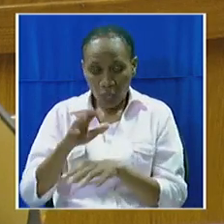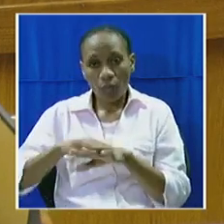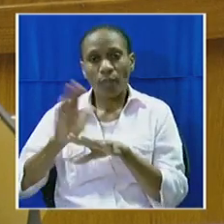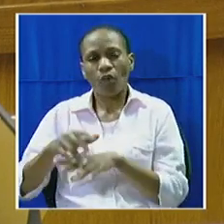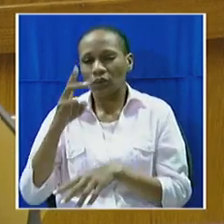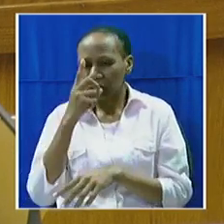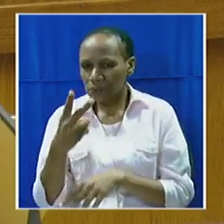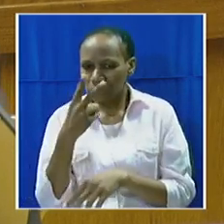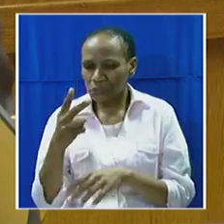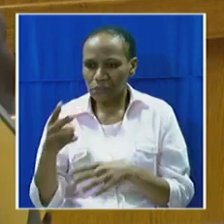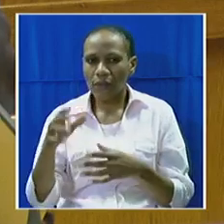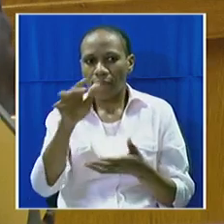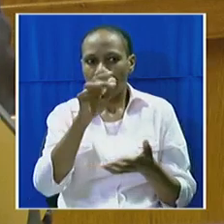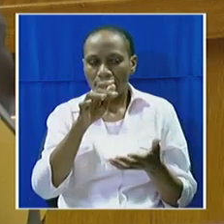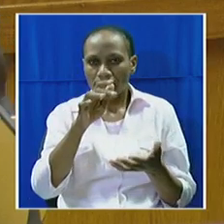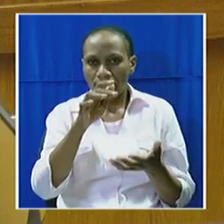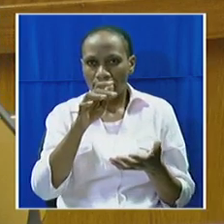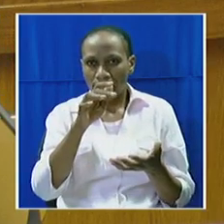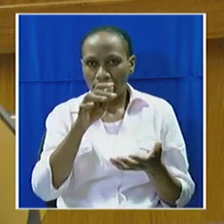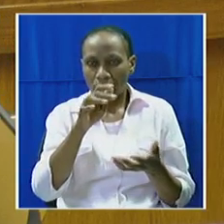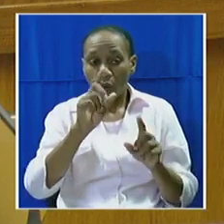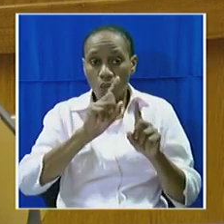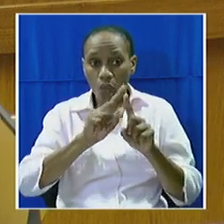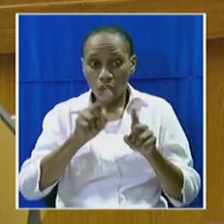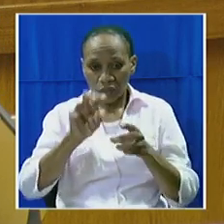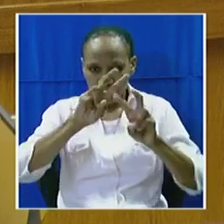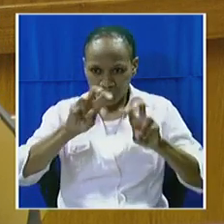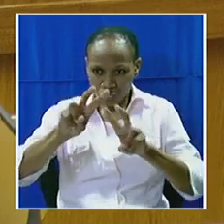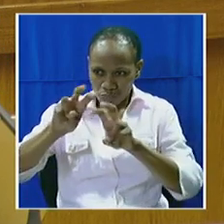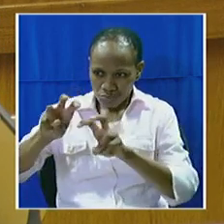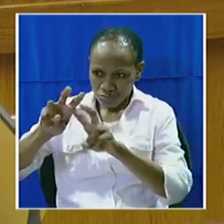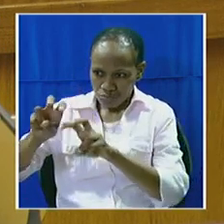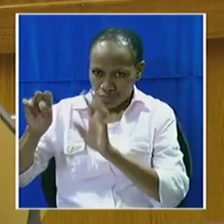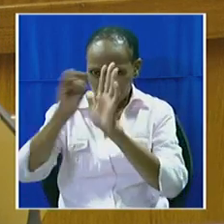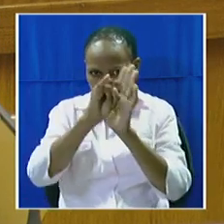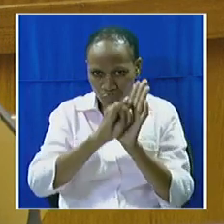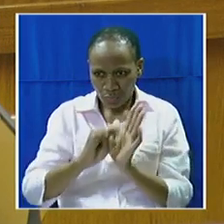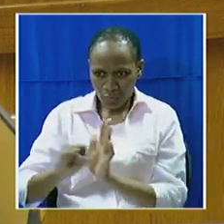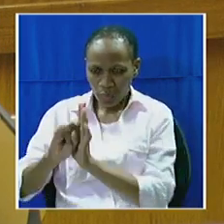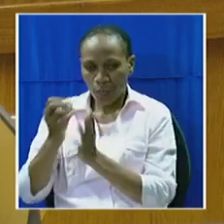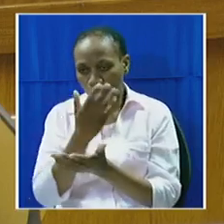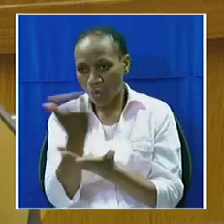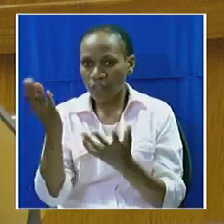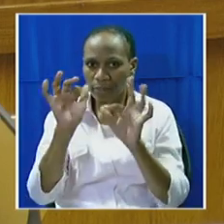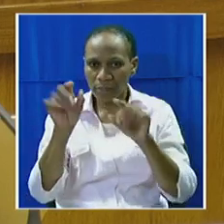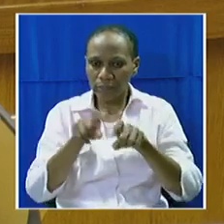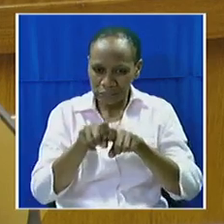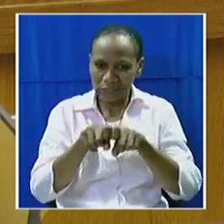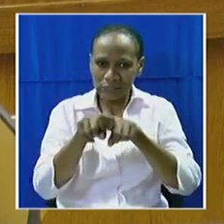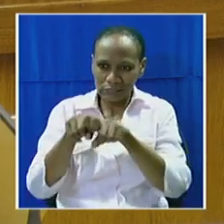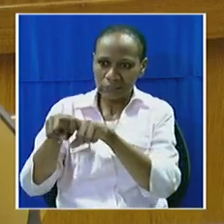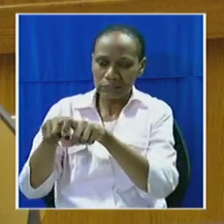find and isolate and care to every case, to trace everyone